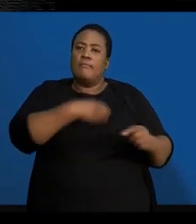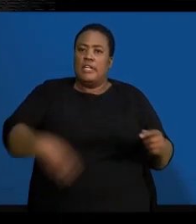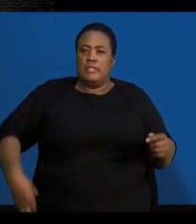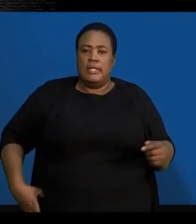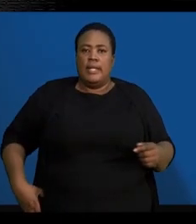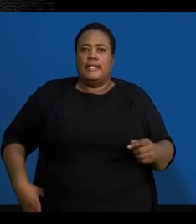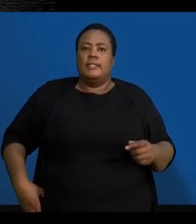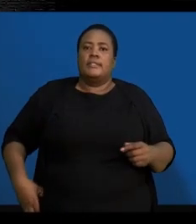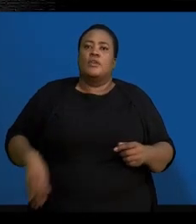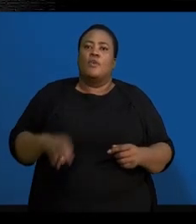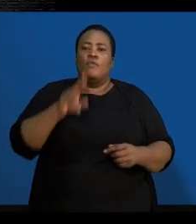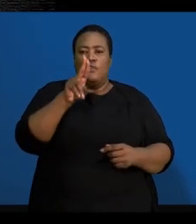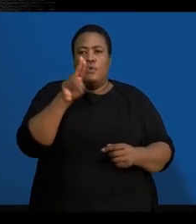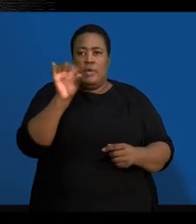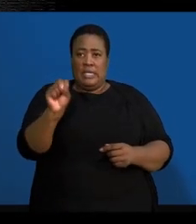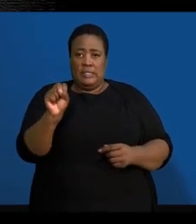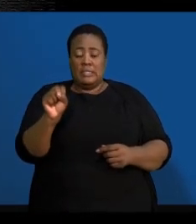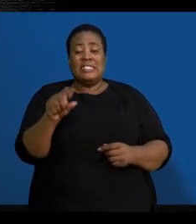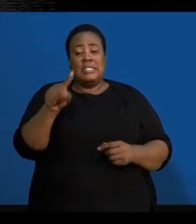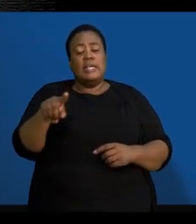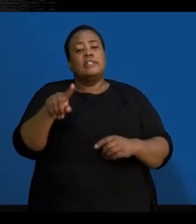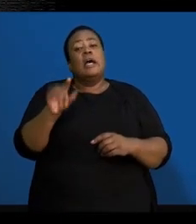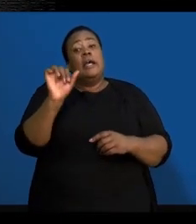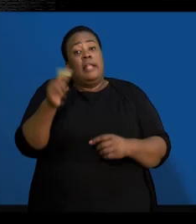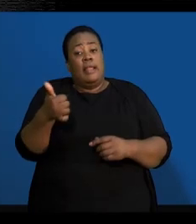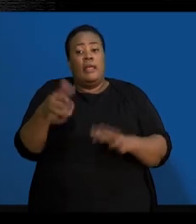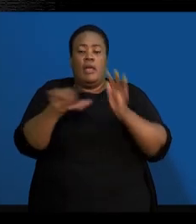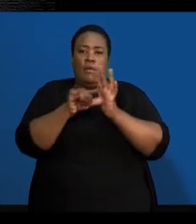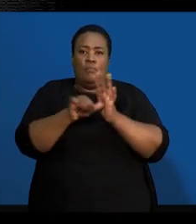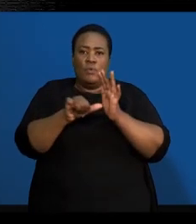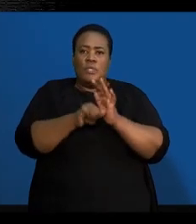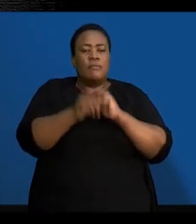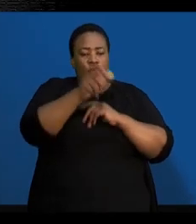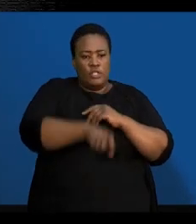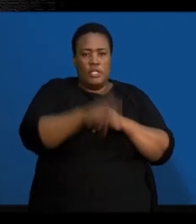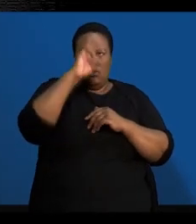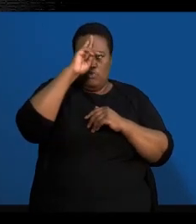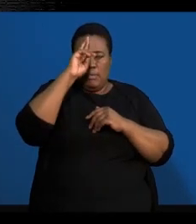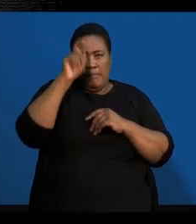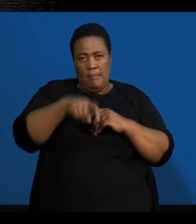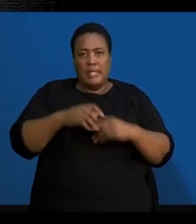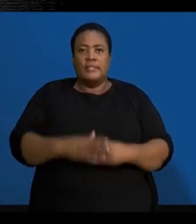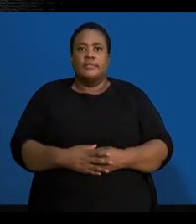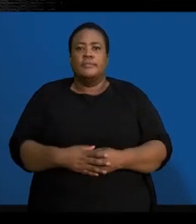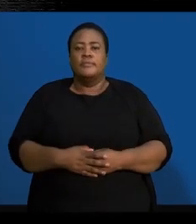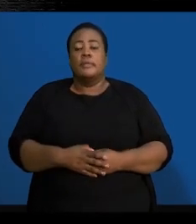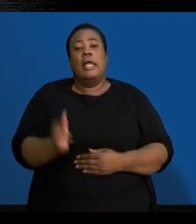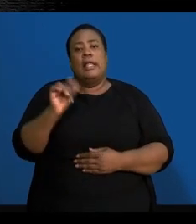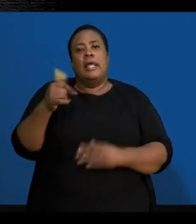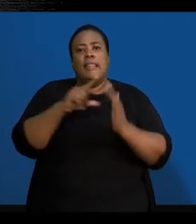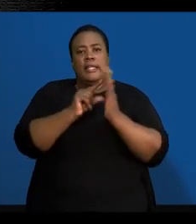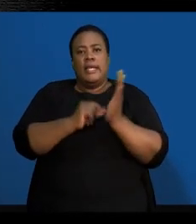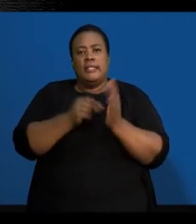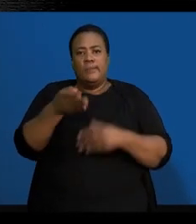this is now going to be another key figure that you will have to remember. Okay, then another date here